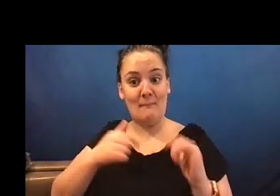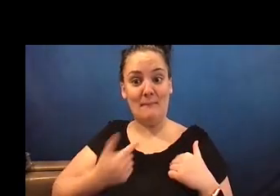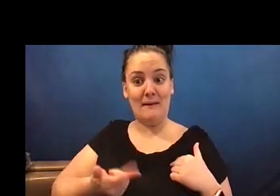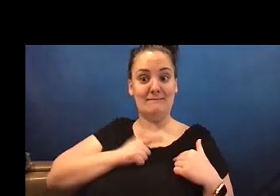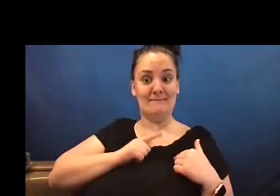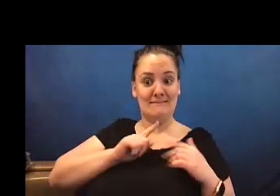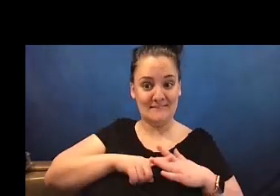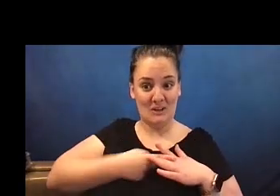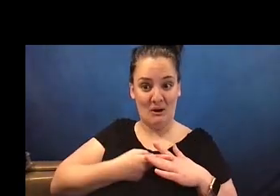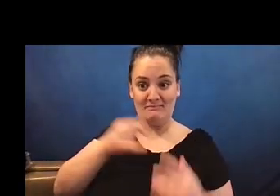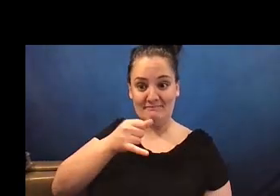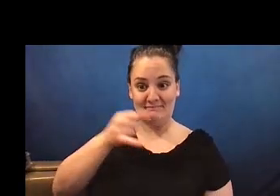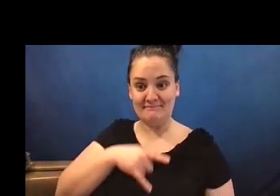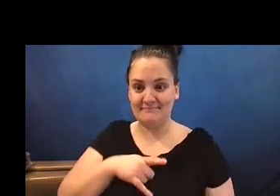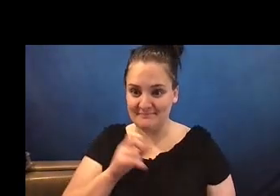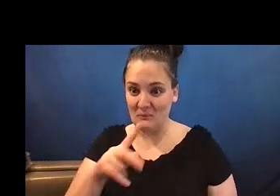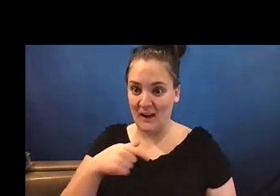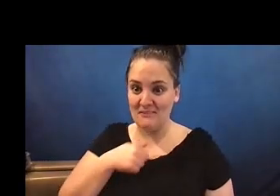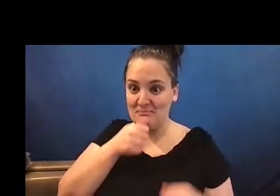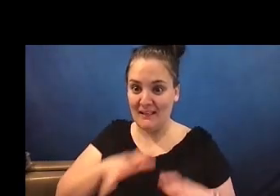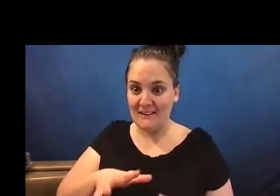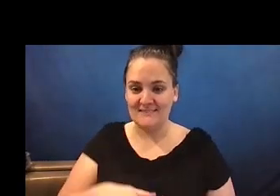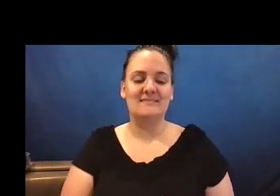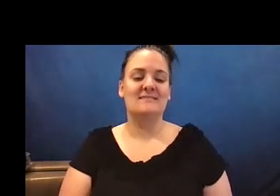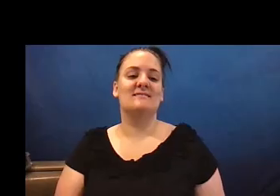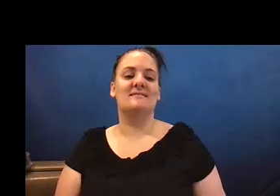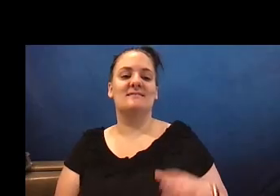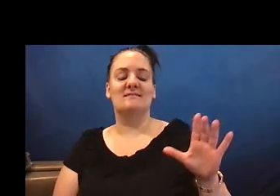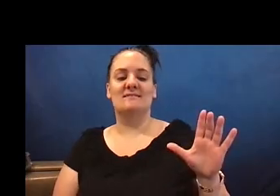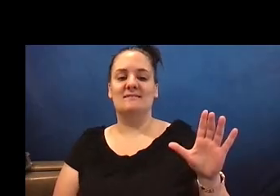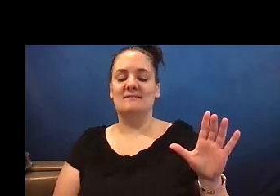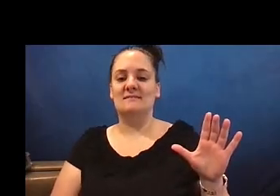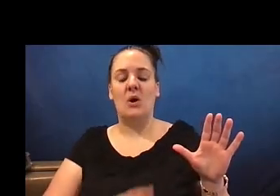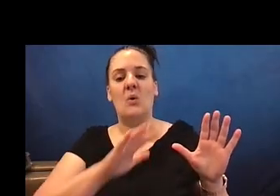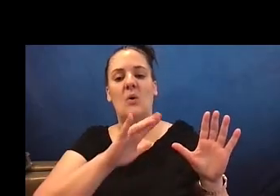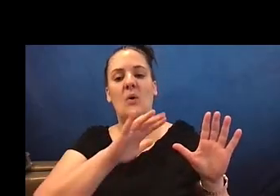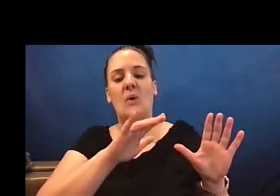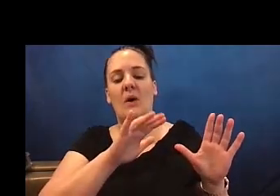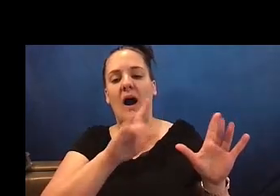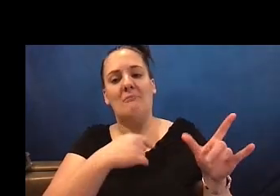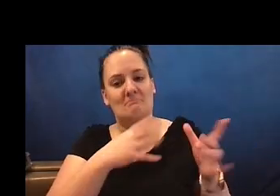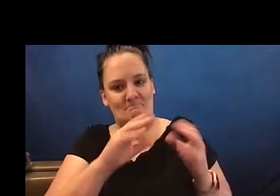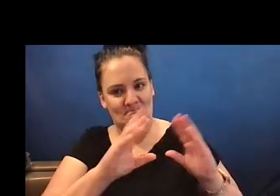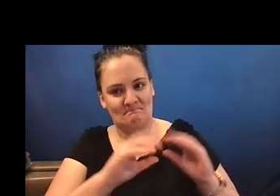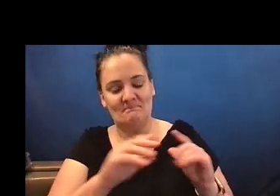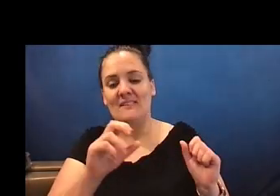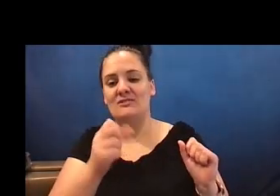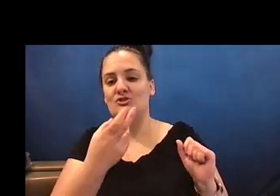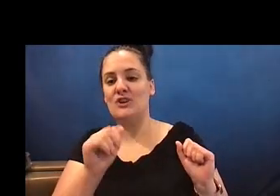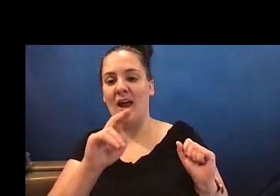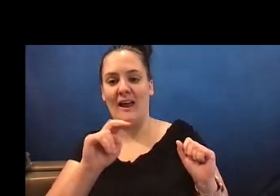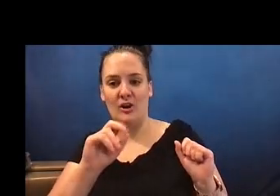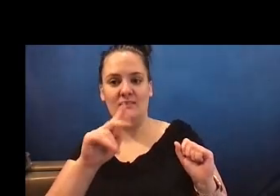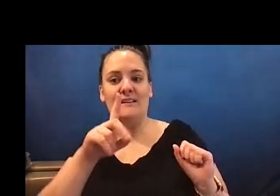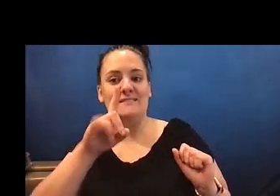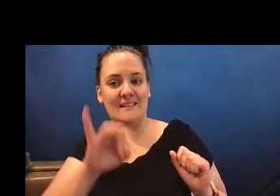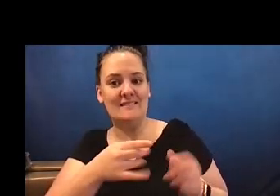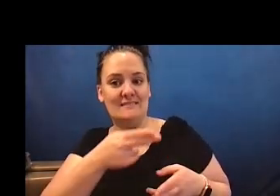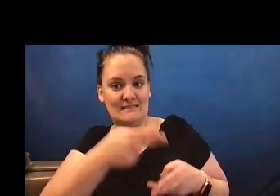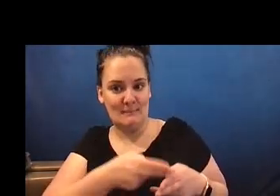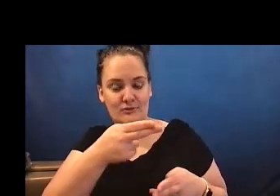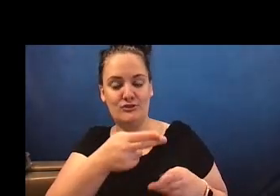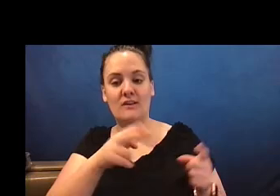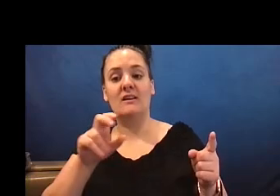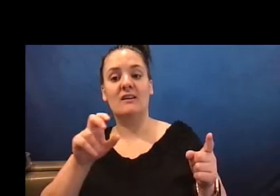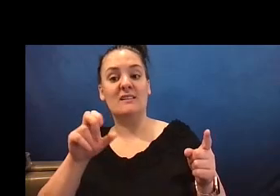Whichever. And I want to say that Shannon said the Rural Assistance Fund will end in September. I want to correct that because I